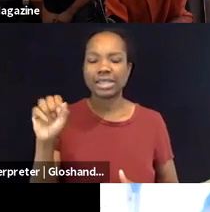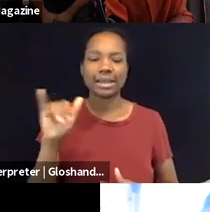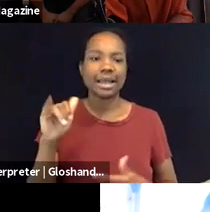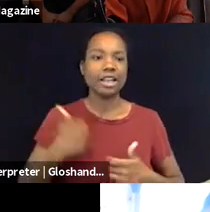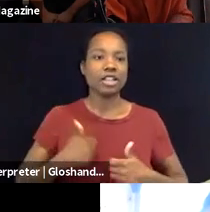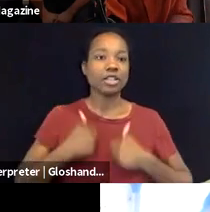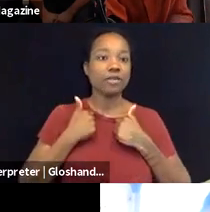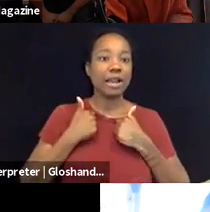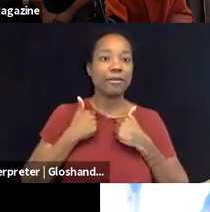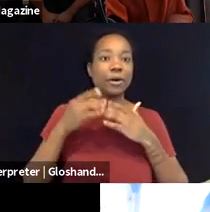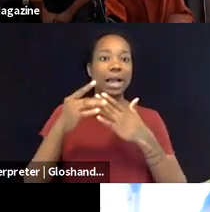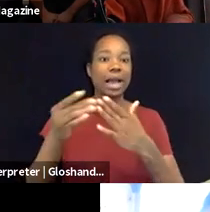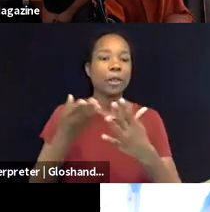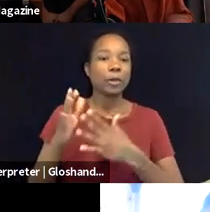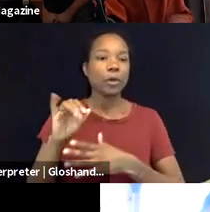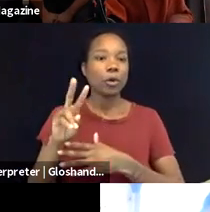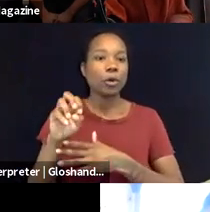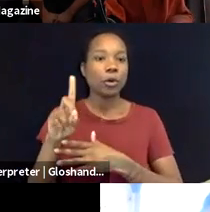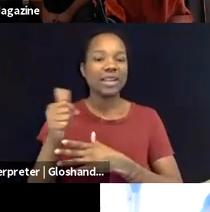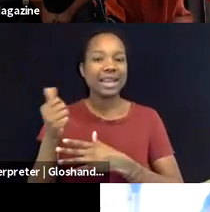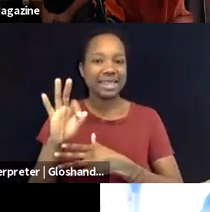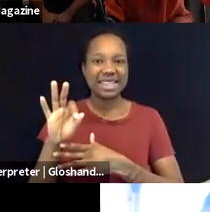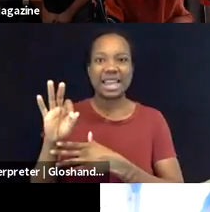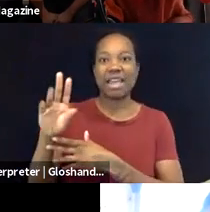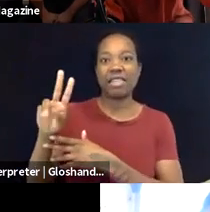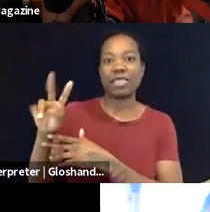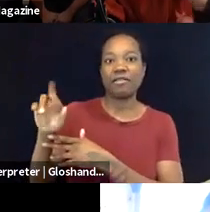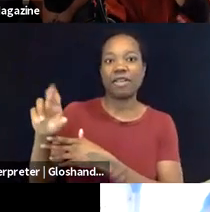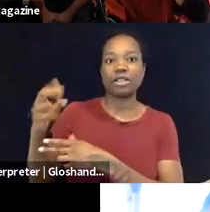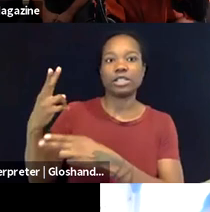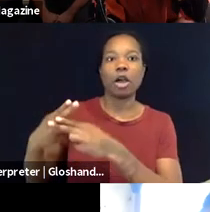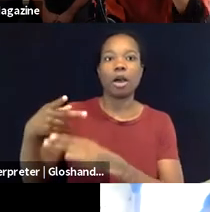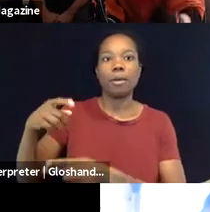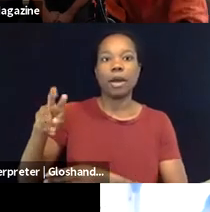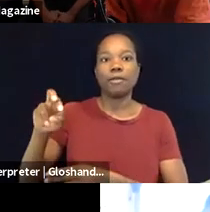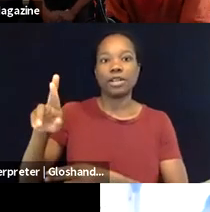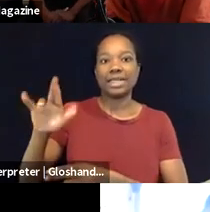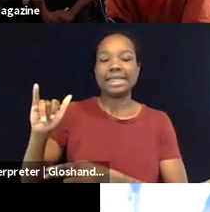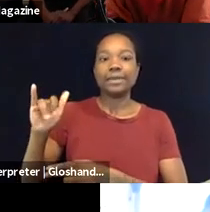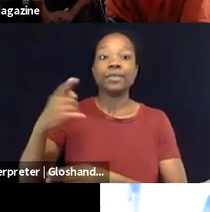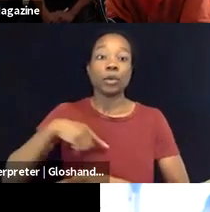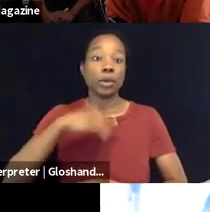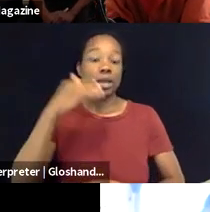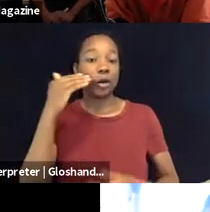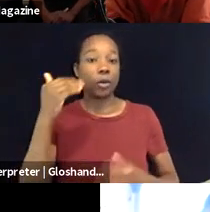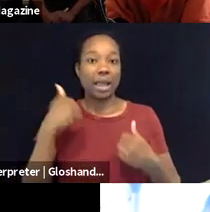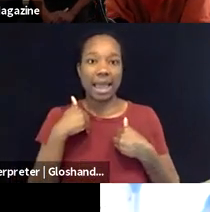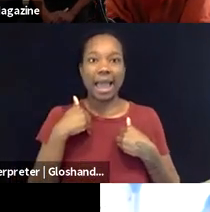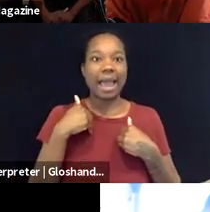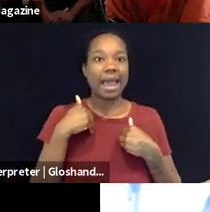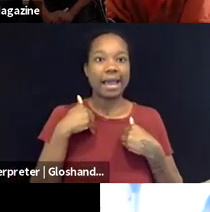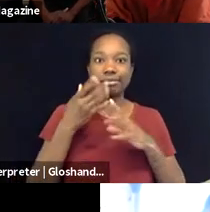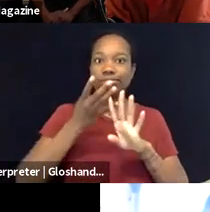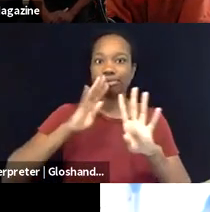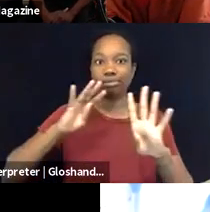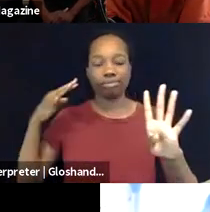Survival Guide through COVID-19 and the virus called poverty. We know as poor people that lines around the block for food